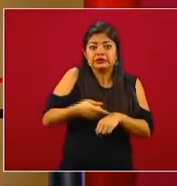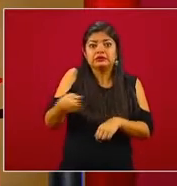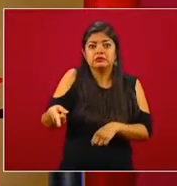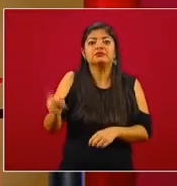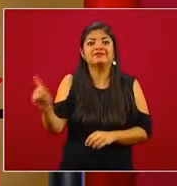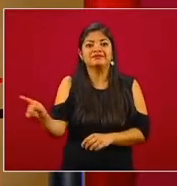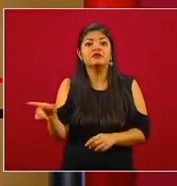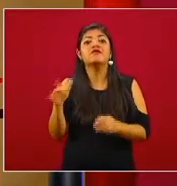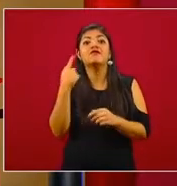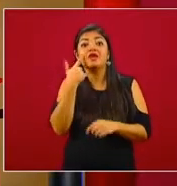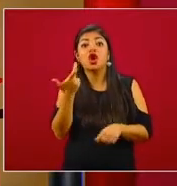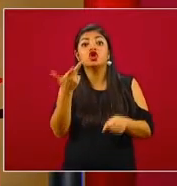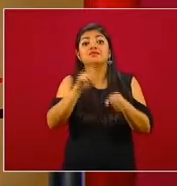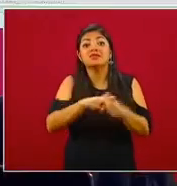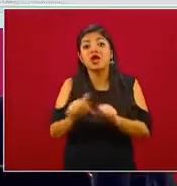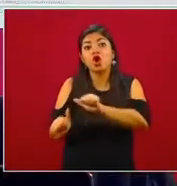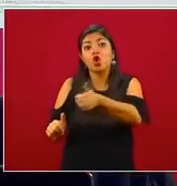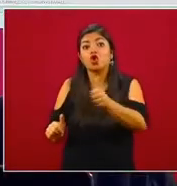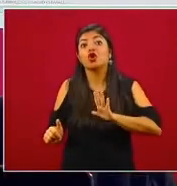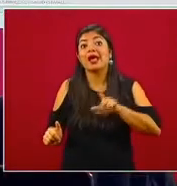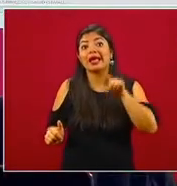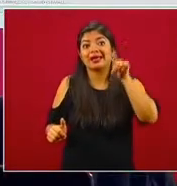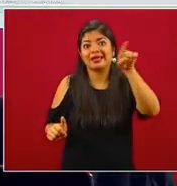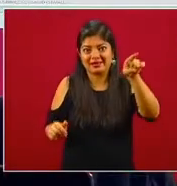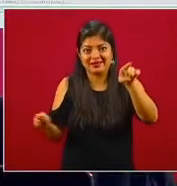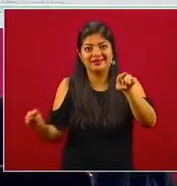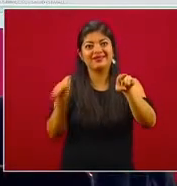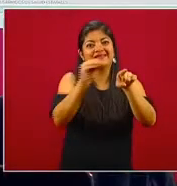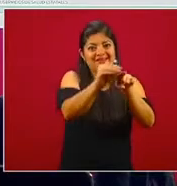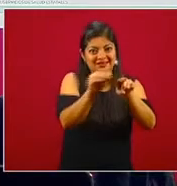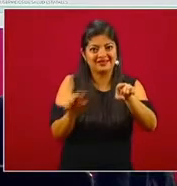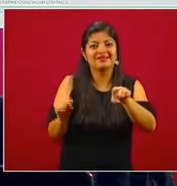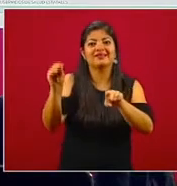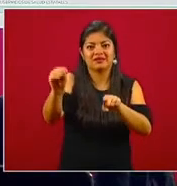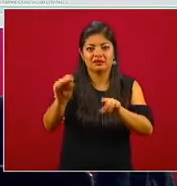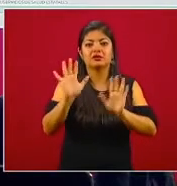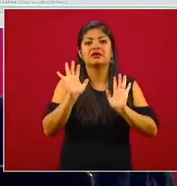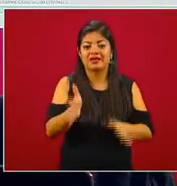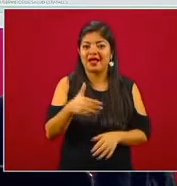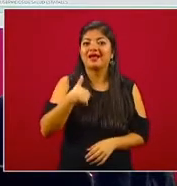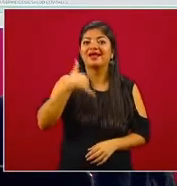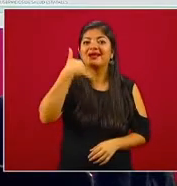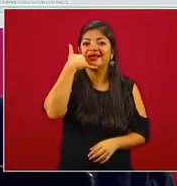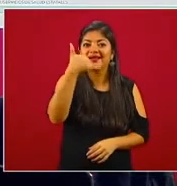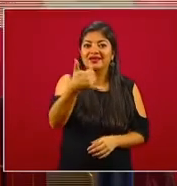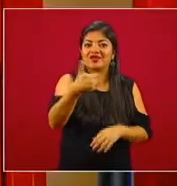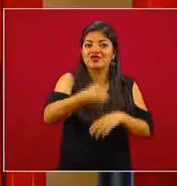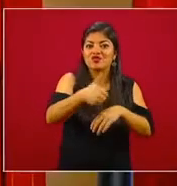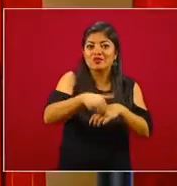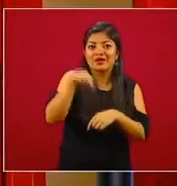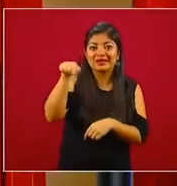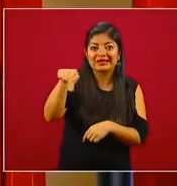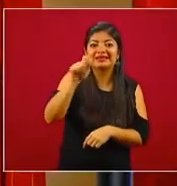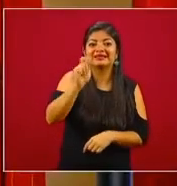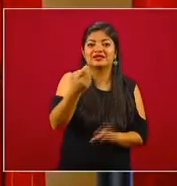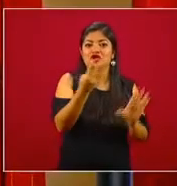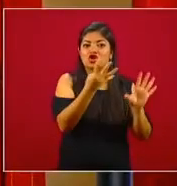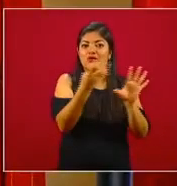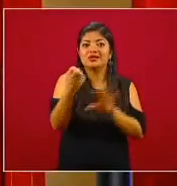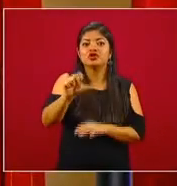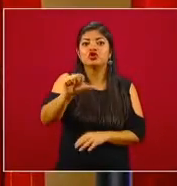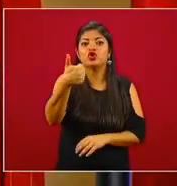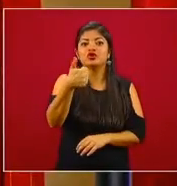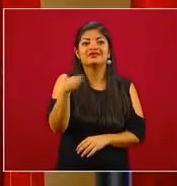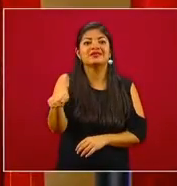personas a enfermas reference a mechanism so that otros you can hospitales. send Y hemos repetido el people número to other hospitals. 911, es el We have número universal de repeated